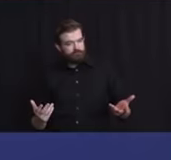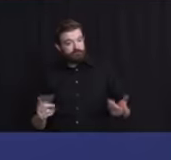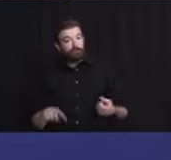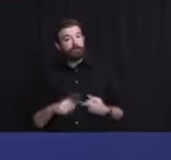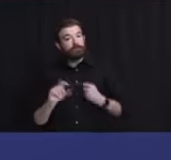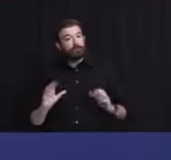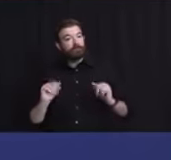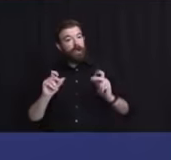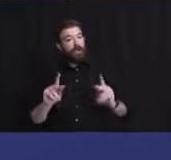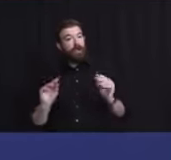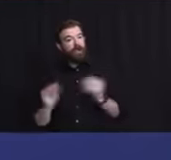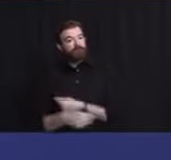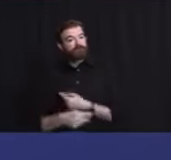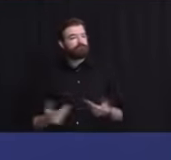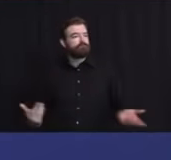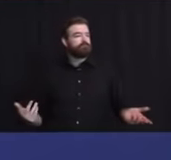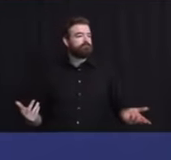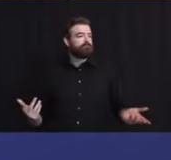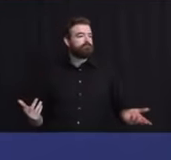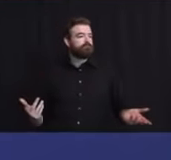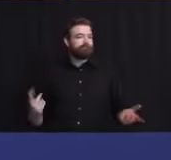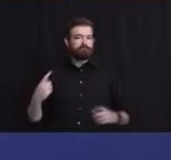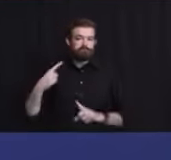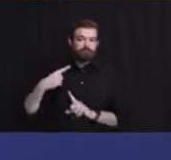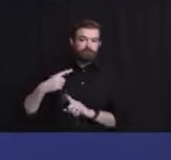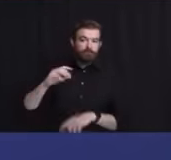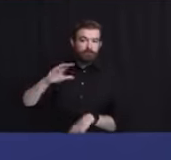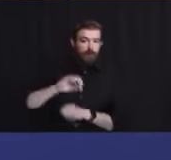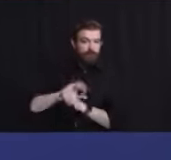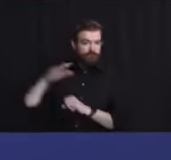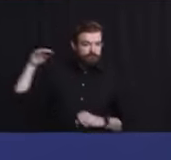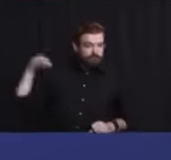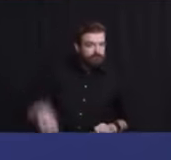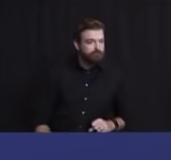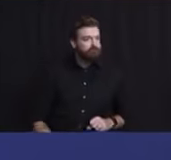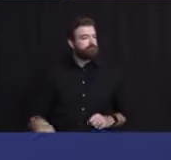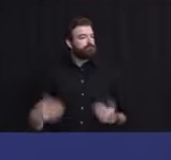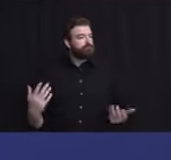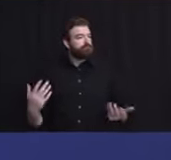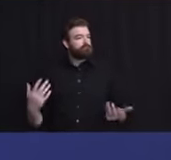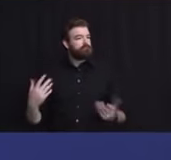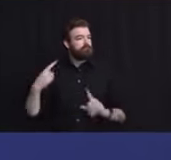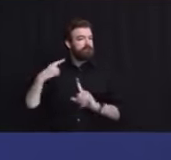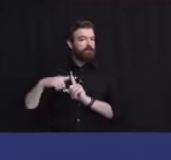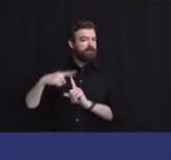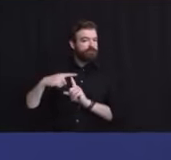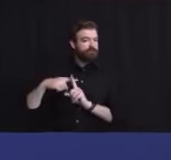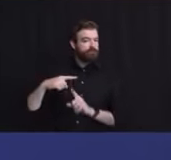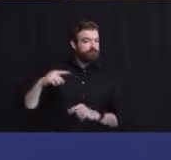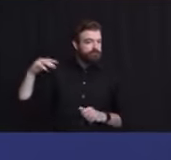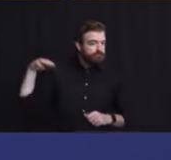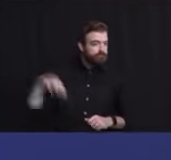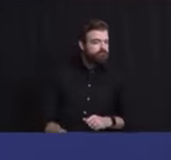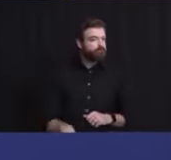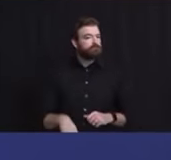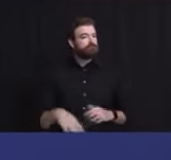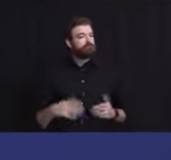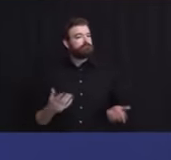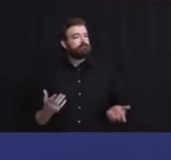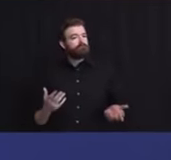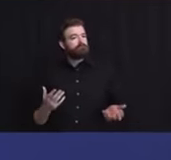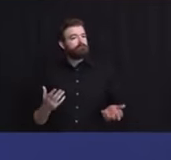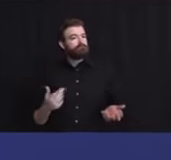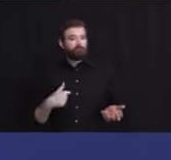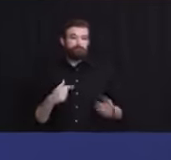the offices, but it'll depend on the office. You've been going in every day for 14 months. I've been doing the same, Pat's been doing the same. So